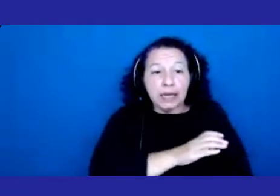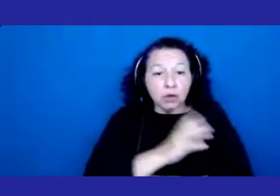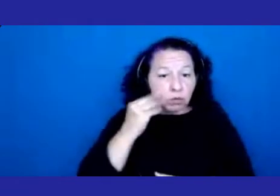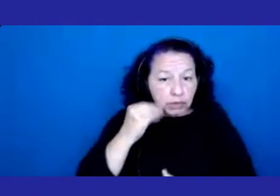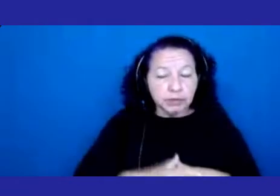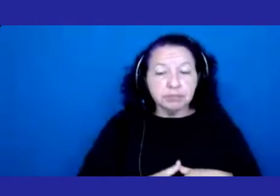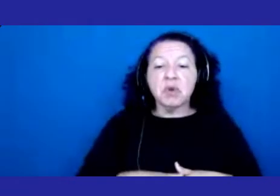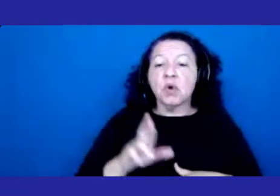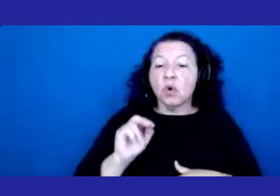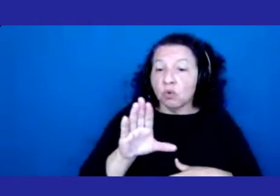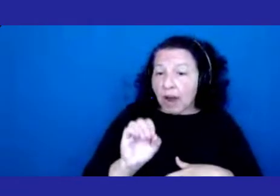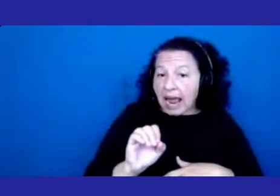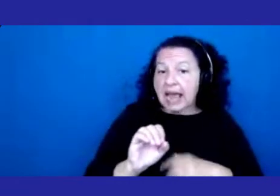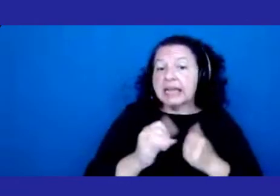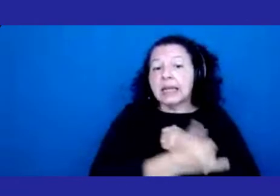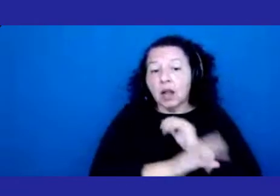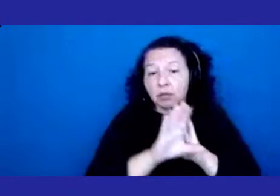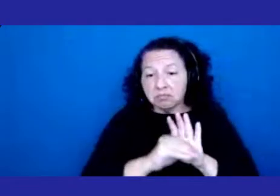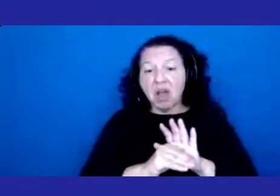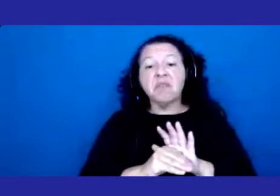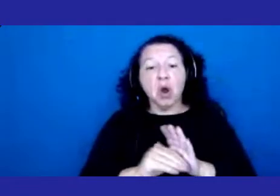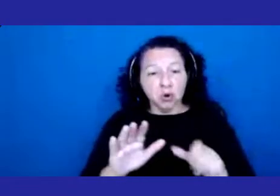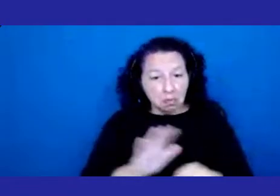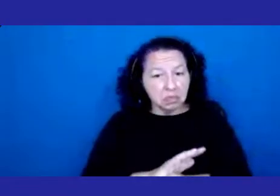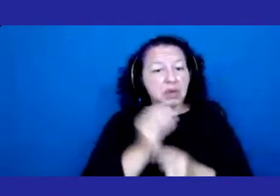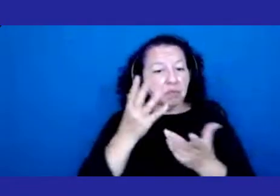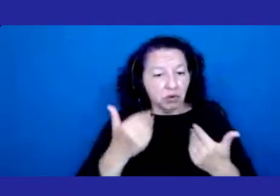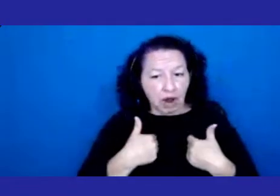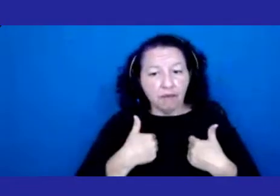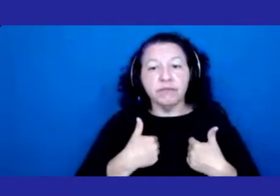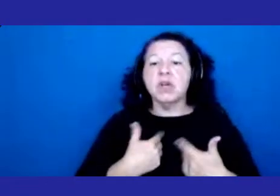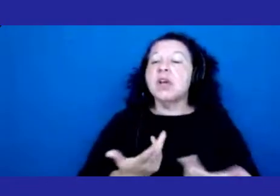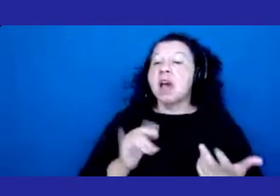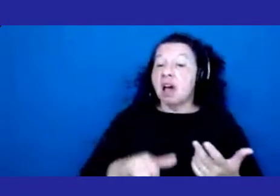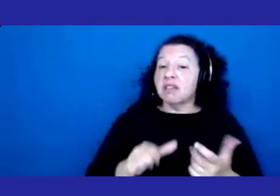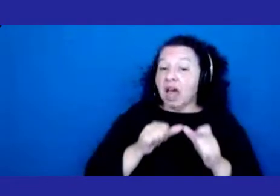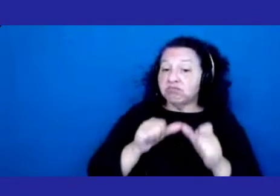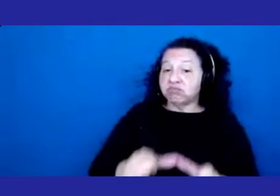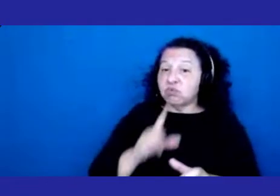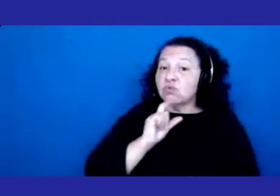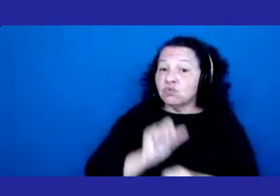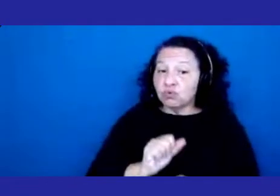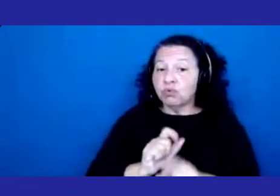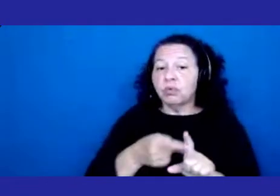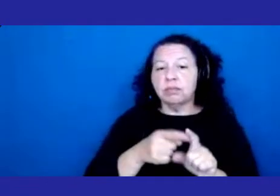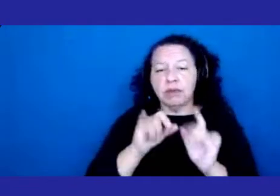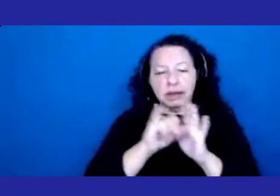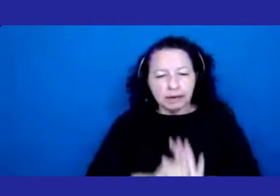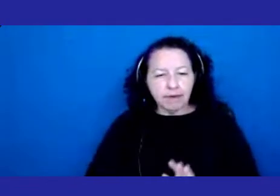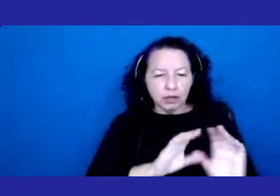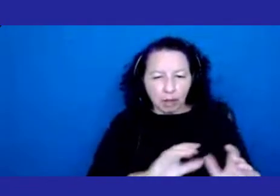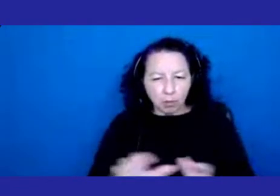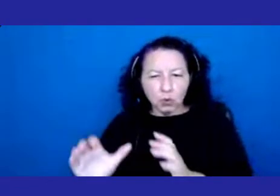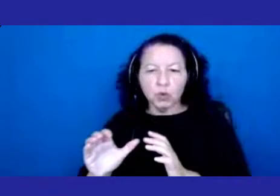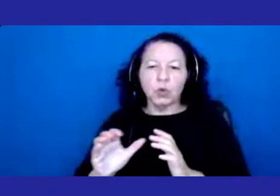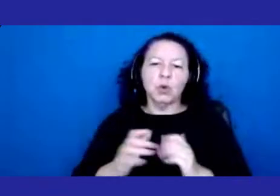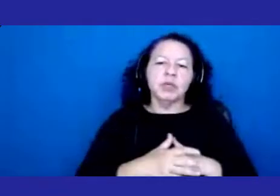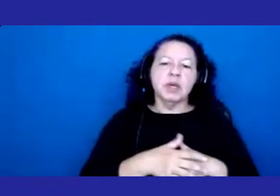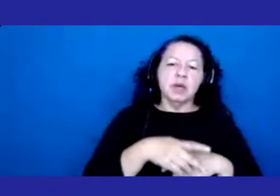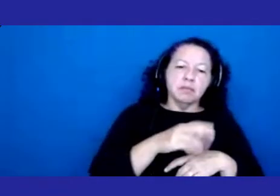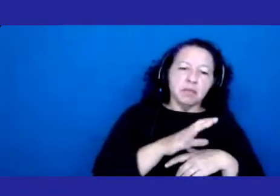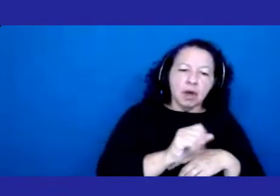were very complete overall. And this held true when stratifying by those subgroups, including pediatrics and facility and service